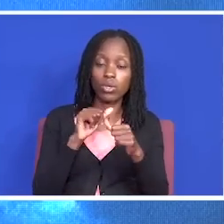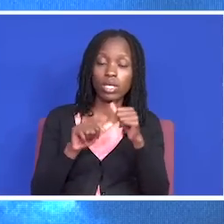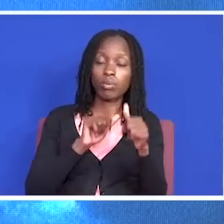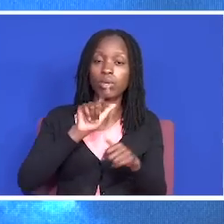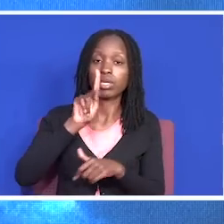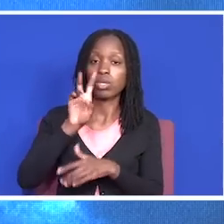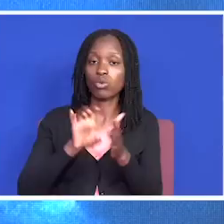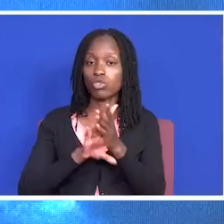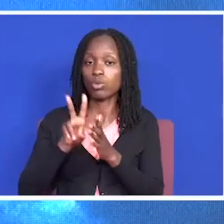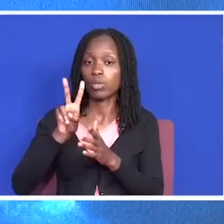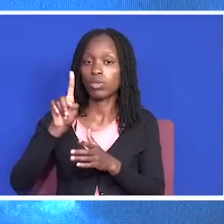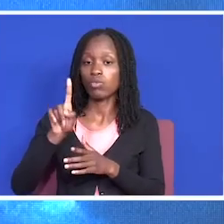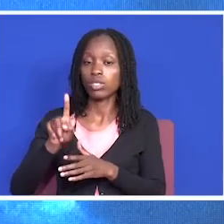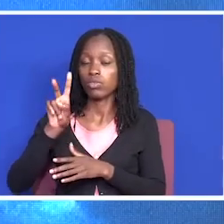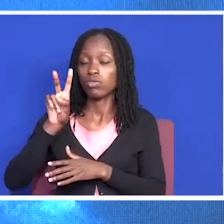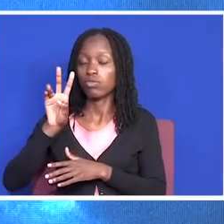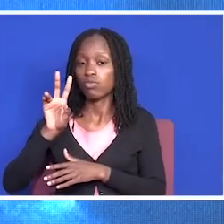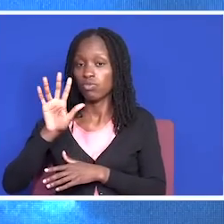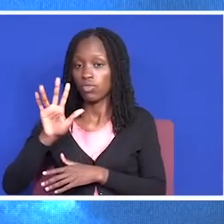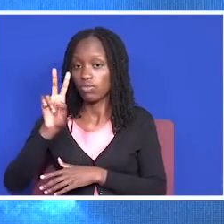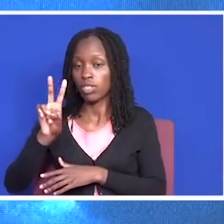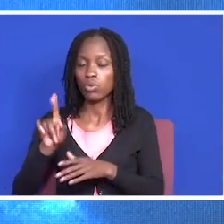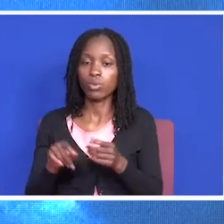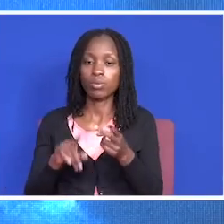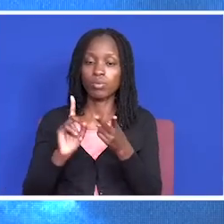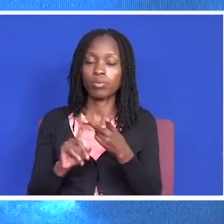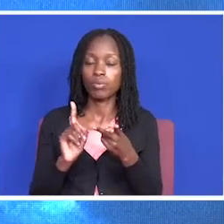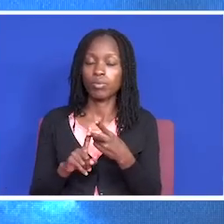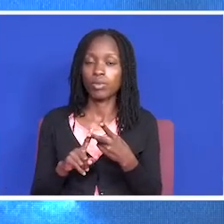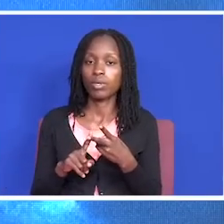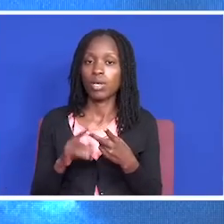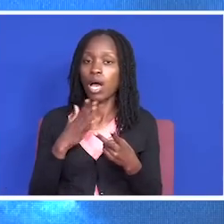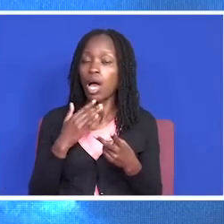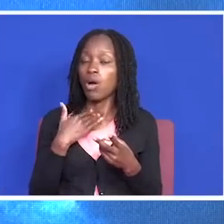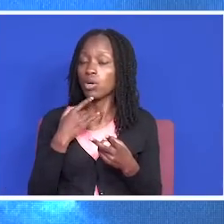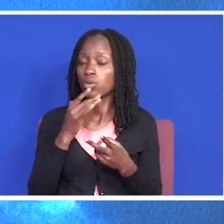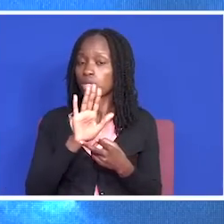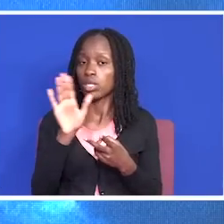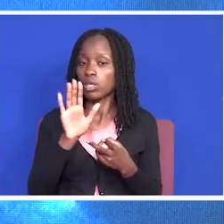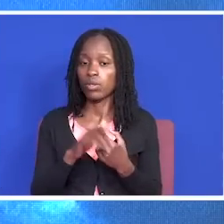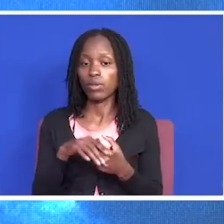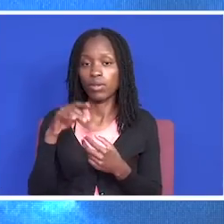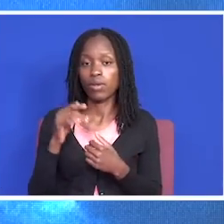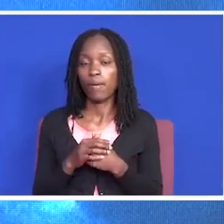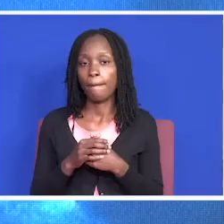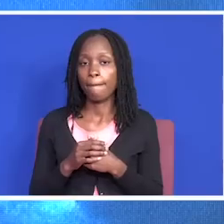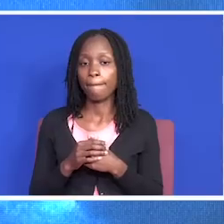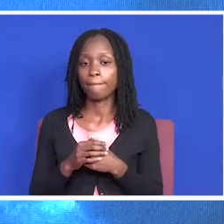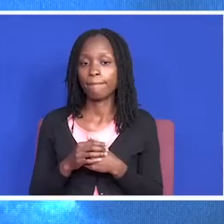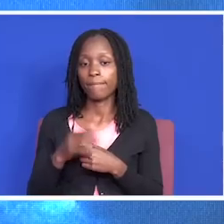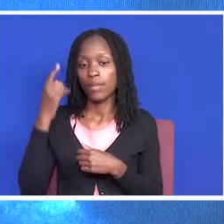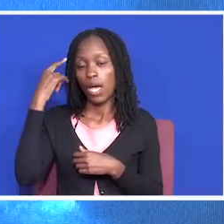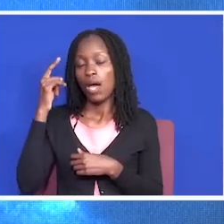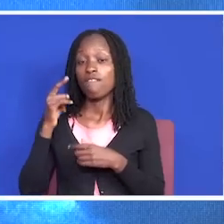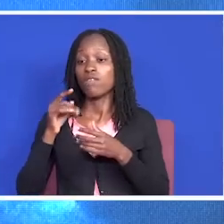Luke chapter 2, verse 52. Number two, I want to suggest to you for it to be the